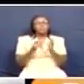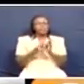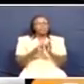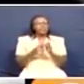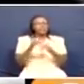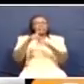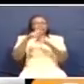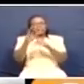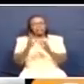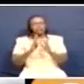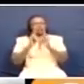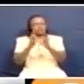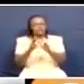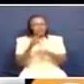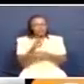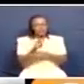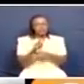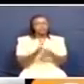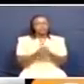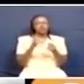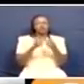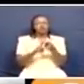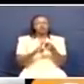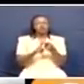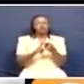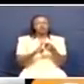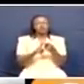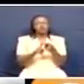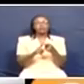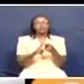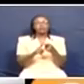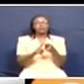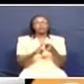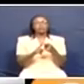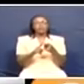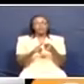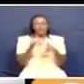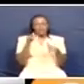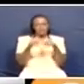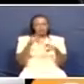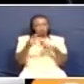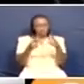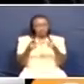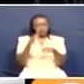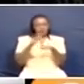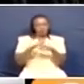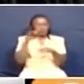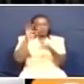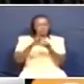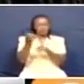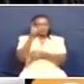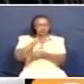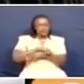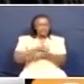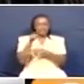results to the third tier in the electoral process on election day is an